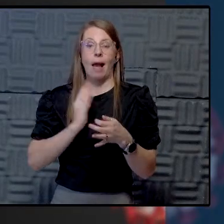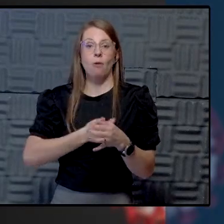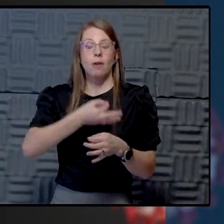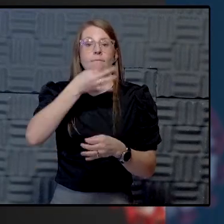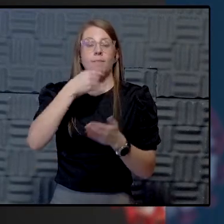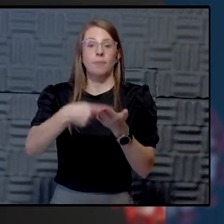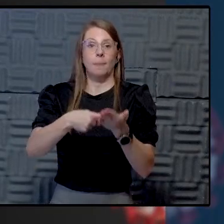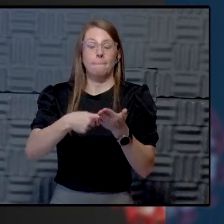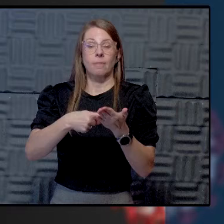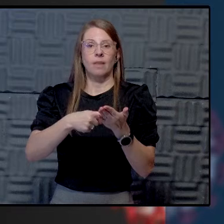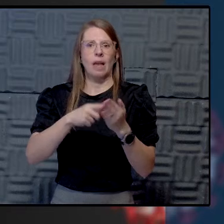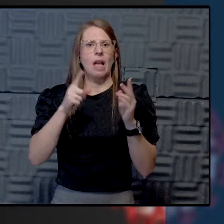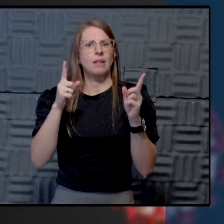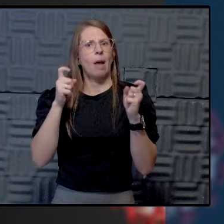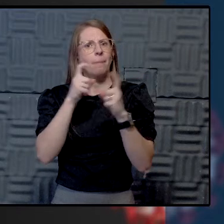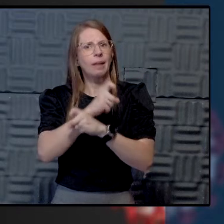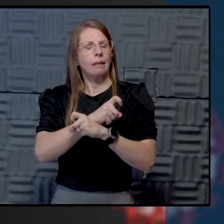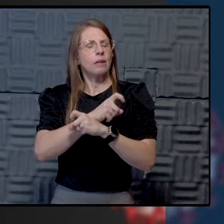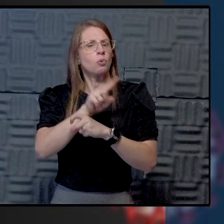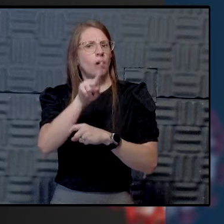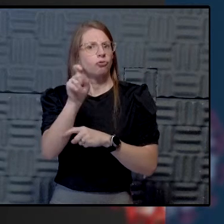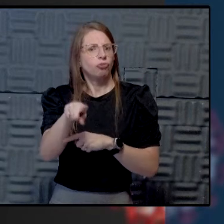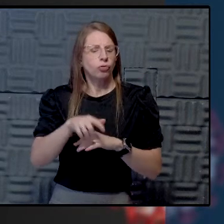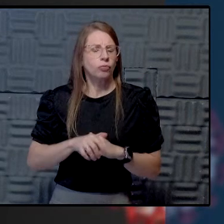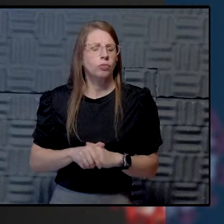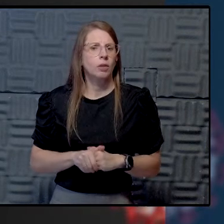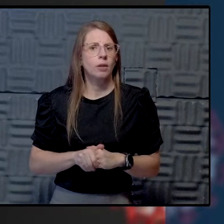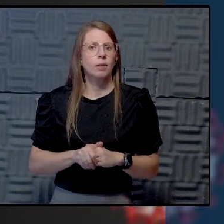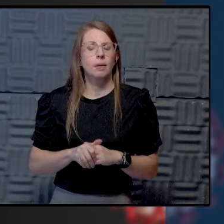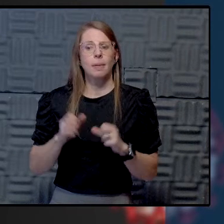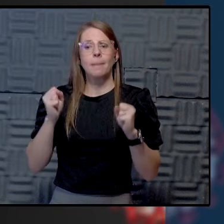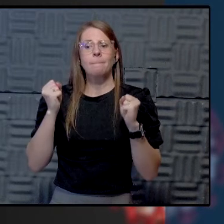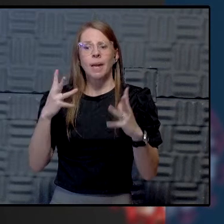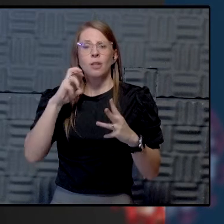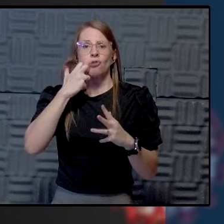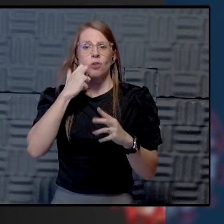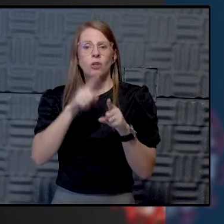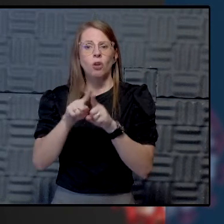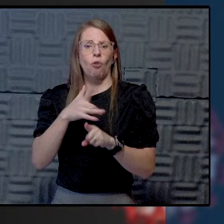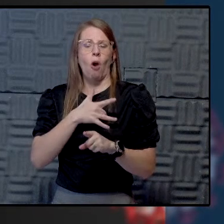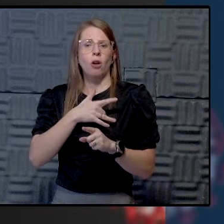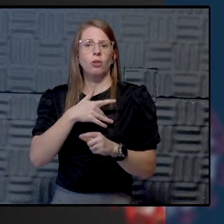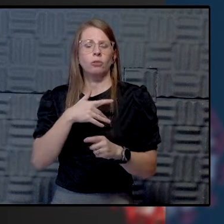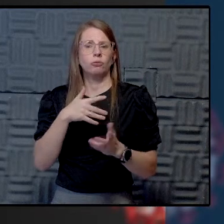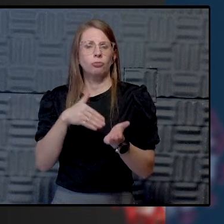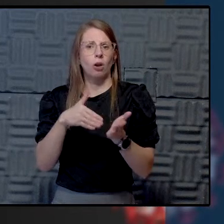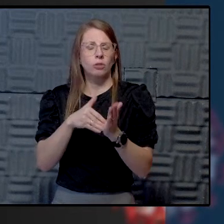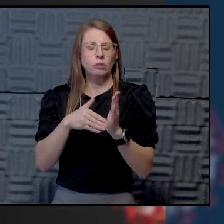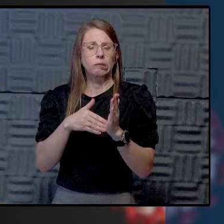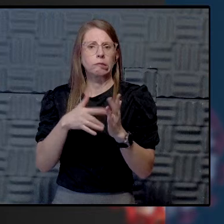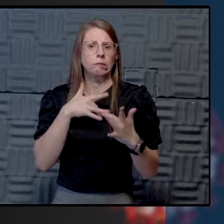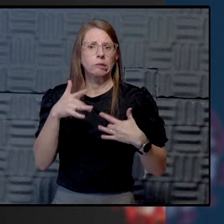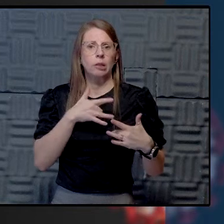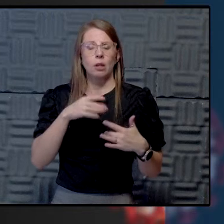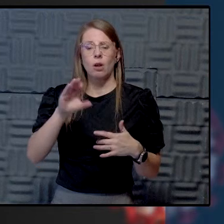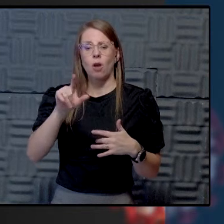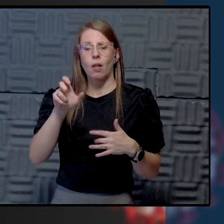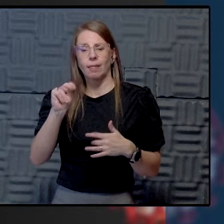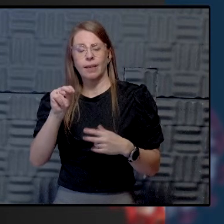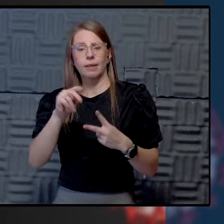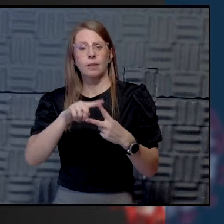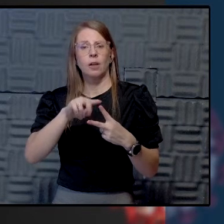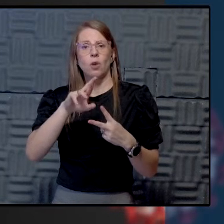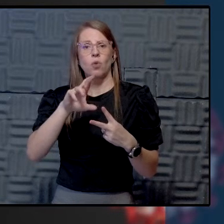explain why this is a complicated question that worries many neurologists and heart doctors. Our experts are Dr. Colleen